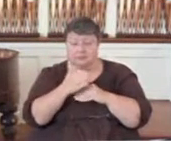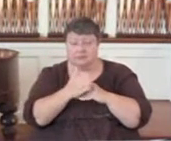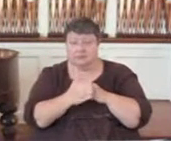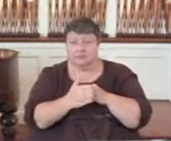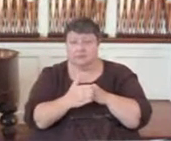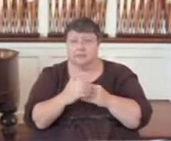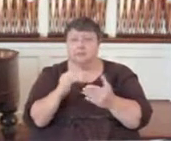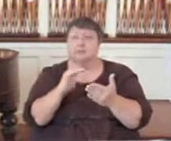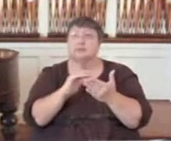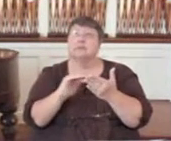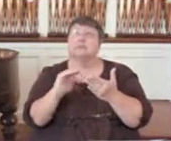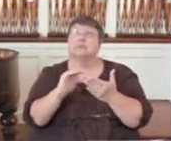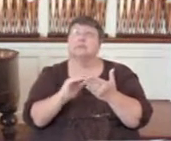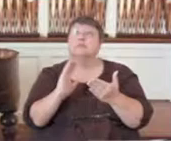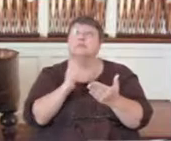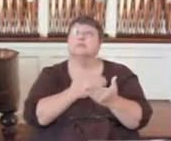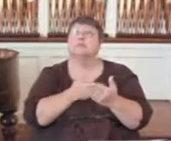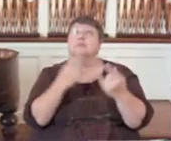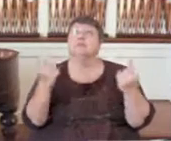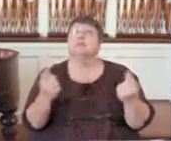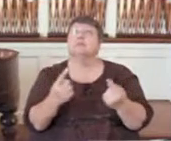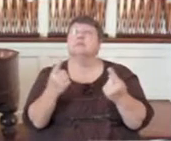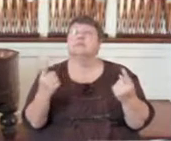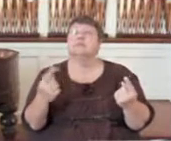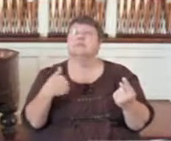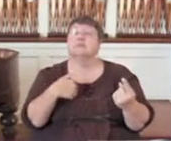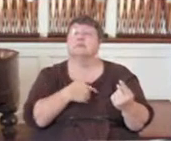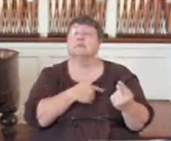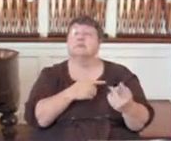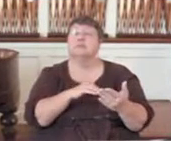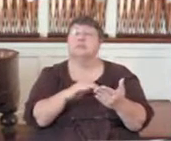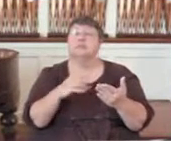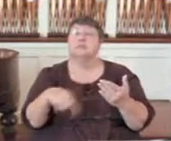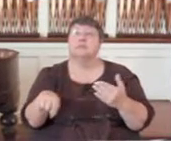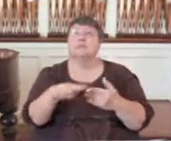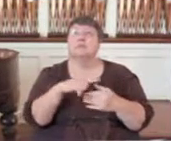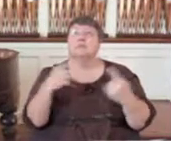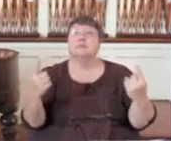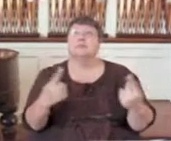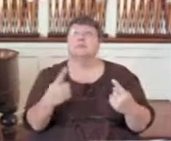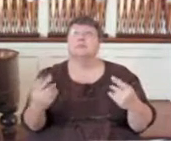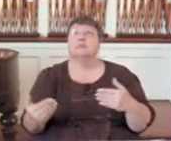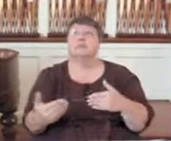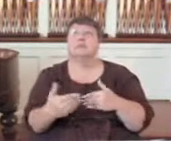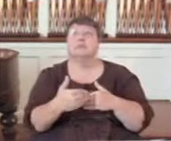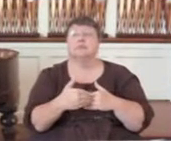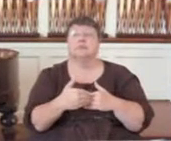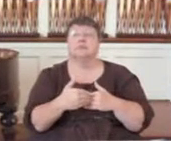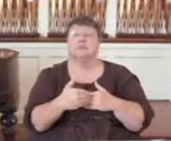daily bread, and forgive us our sins, as we forgive